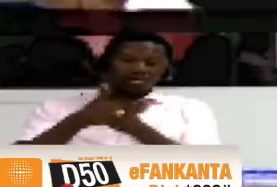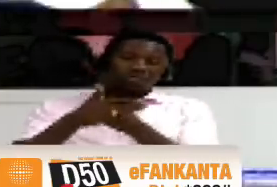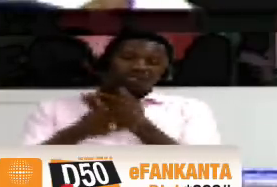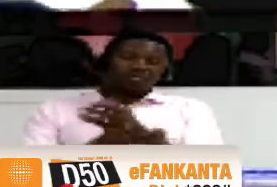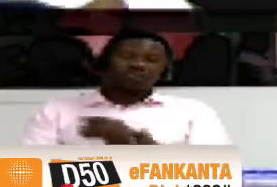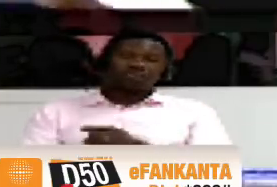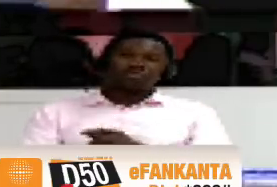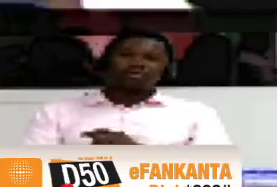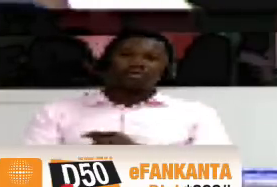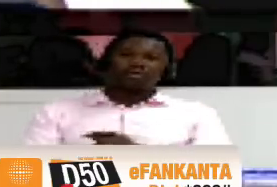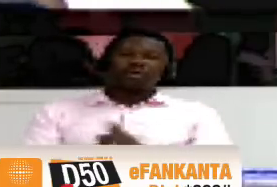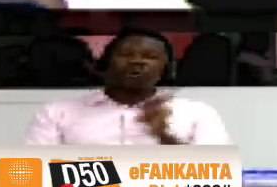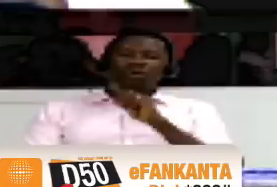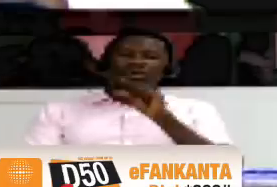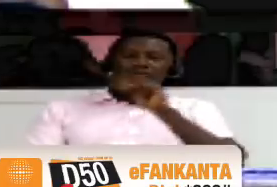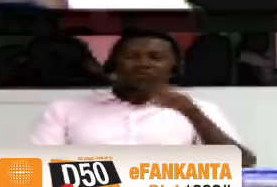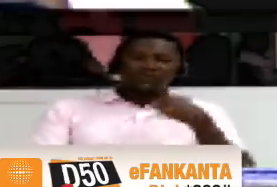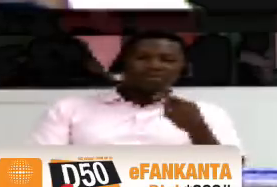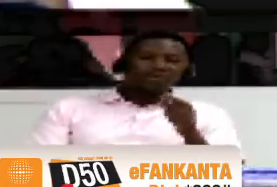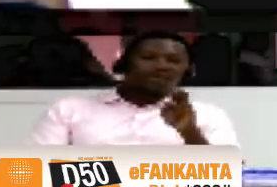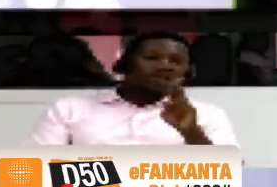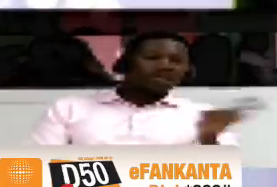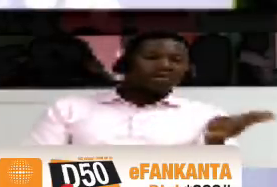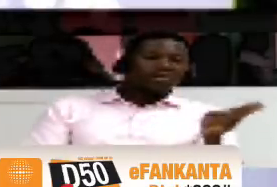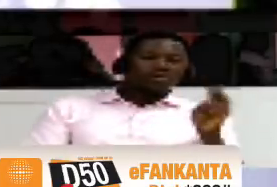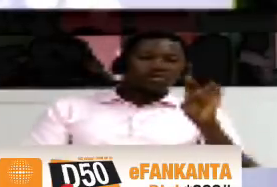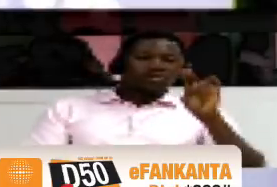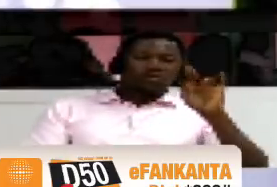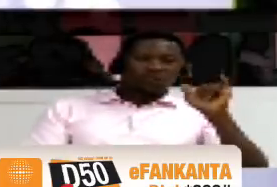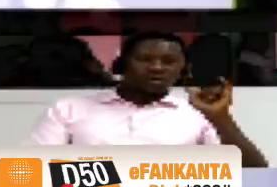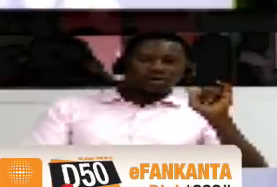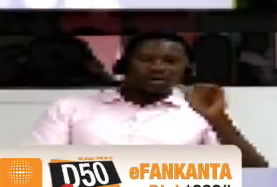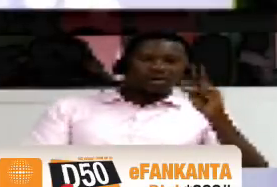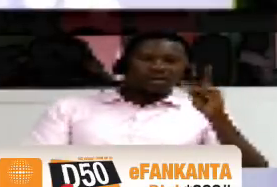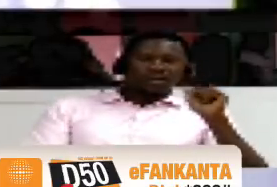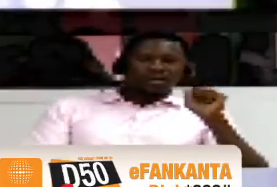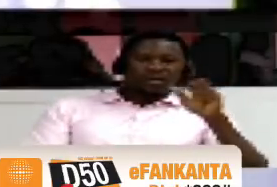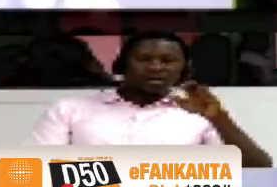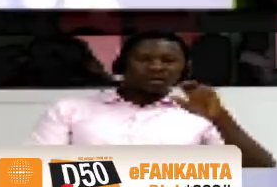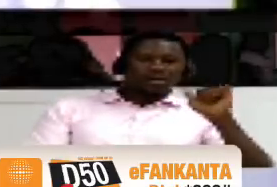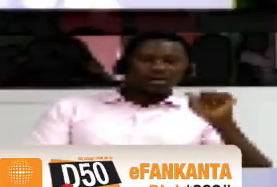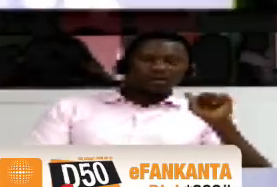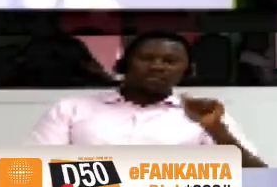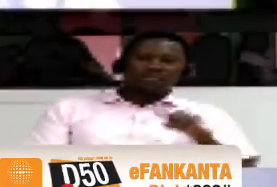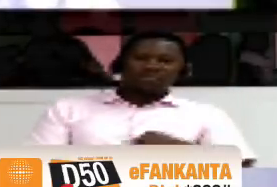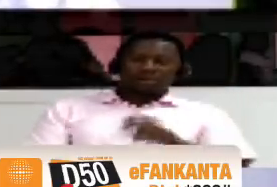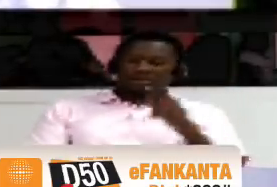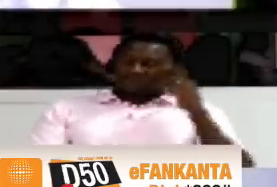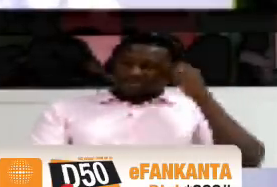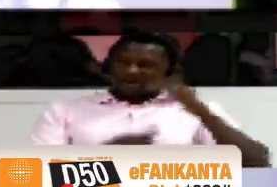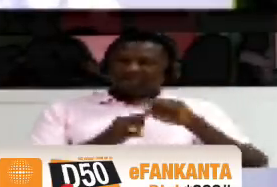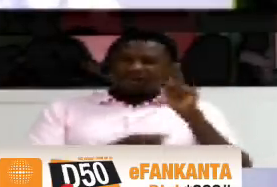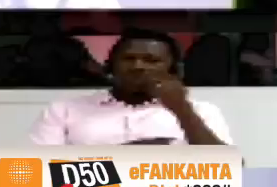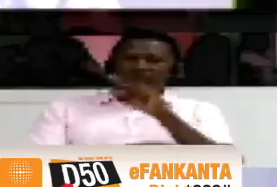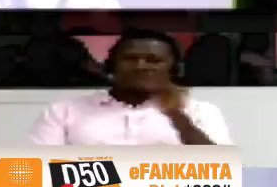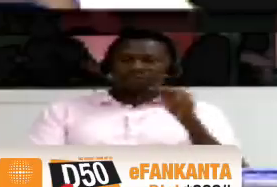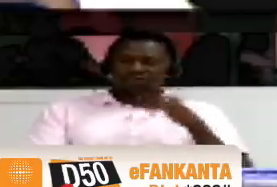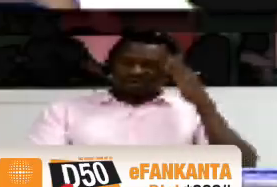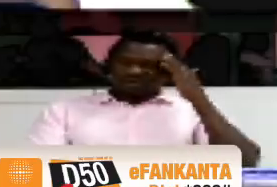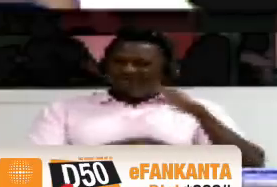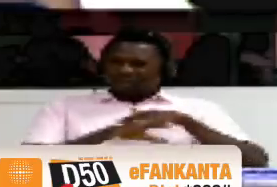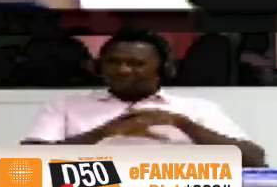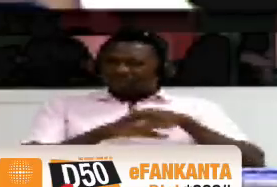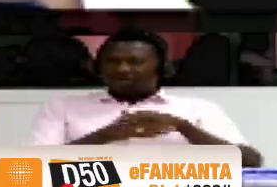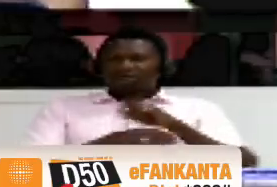What's the name of this Hydra that you mentioned? I can't remember the first name, but I know he's either a fine complexion guy. In